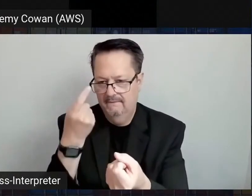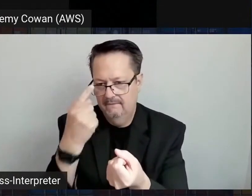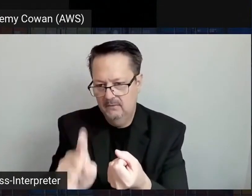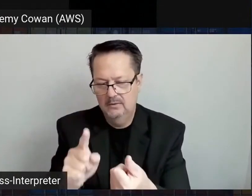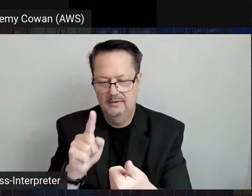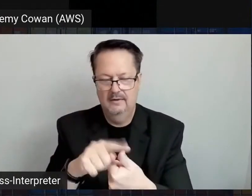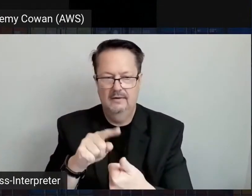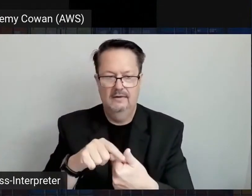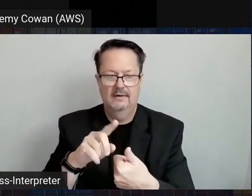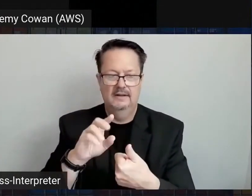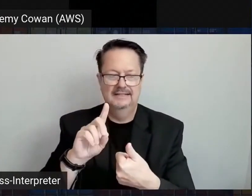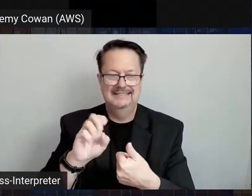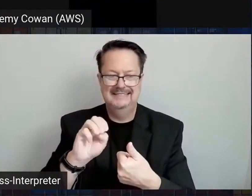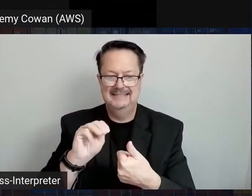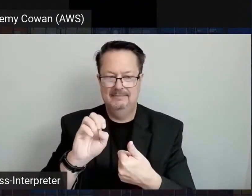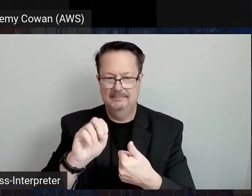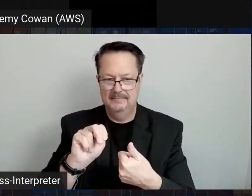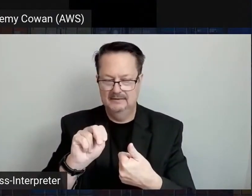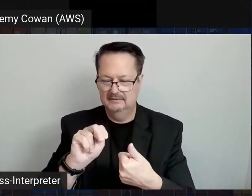daemon sets, but